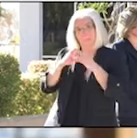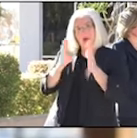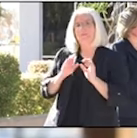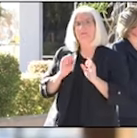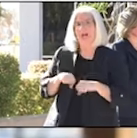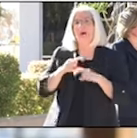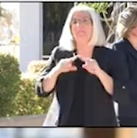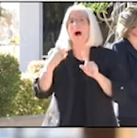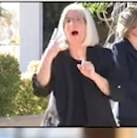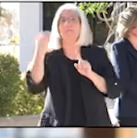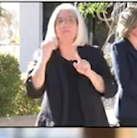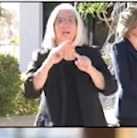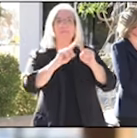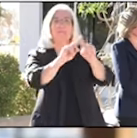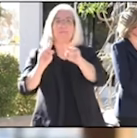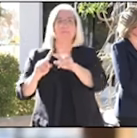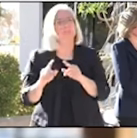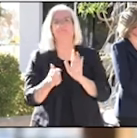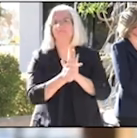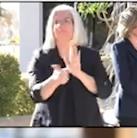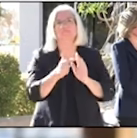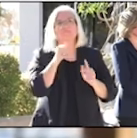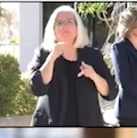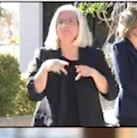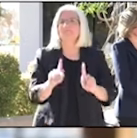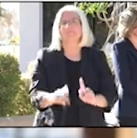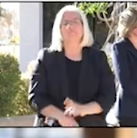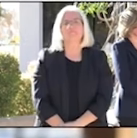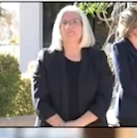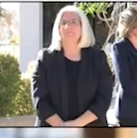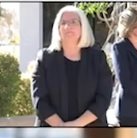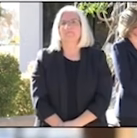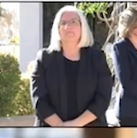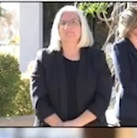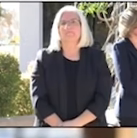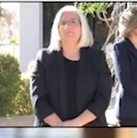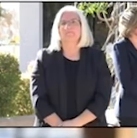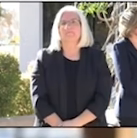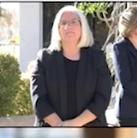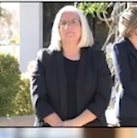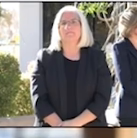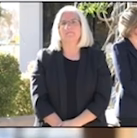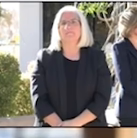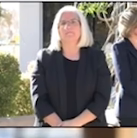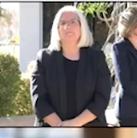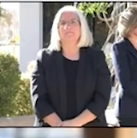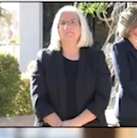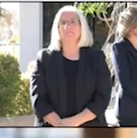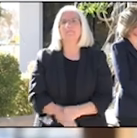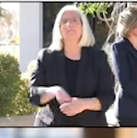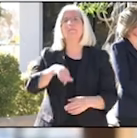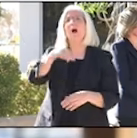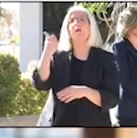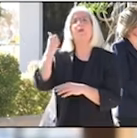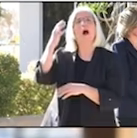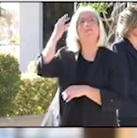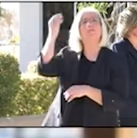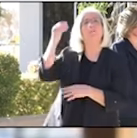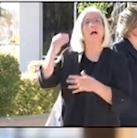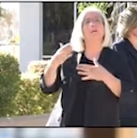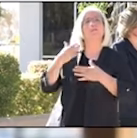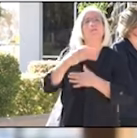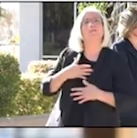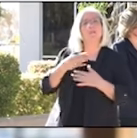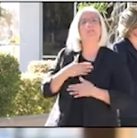prohibited. People can continue to engage in other outdoor athletic or recreational activities that don't